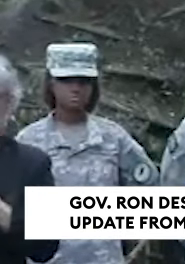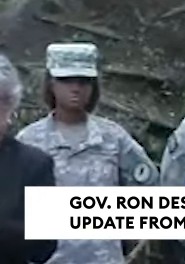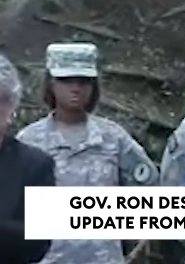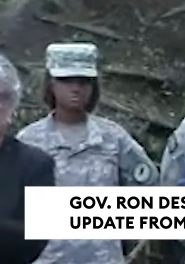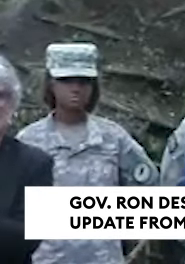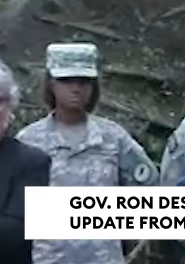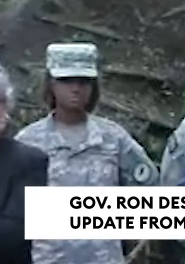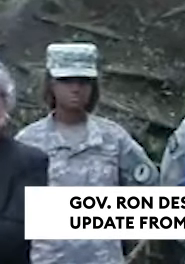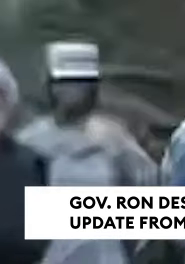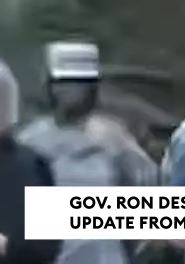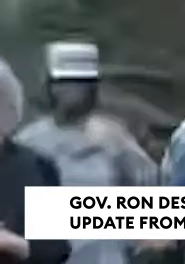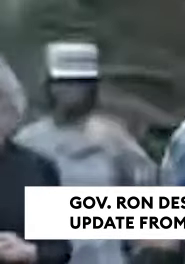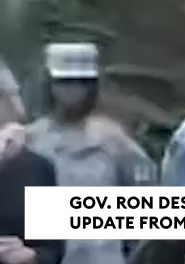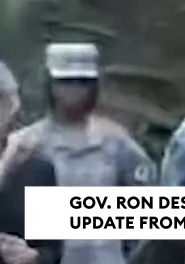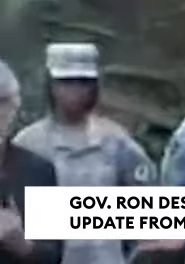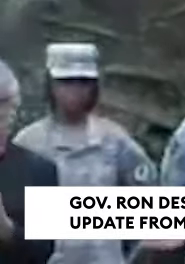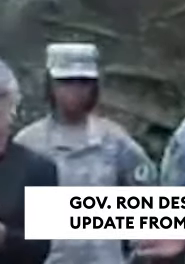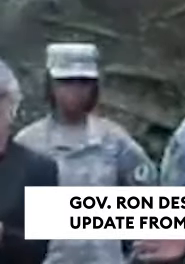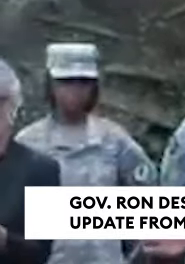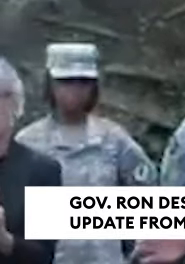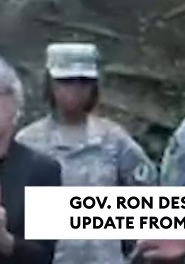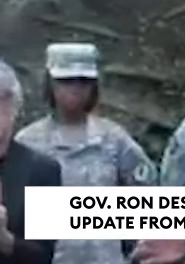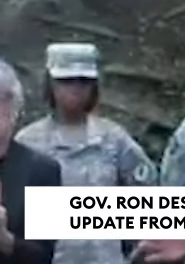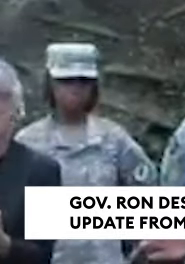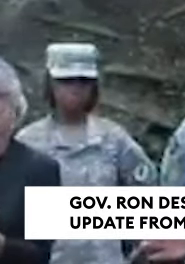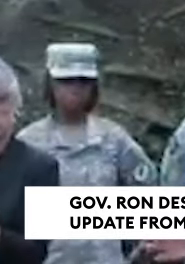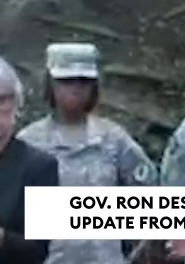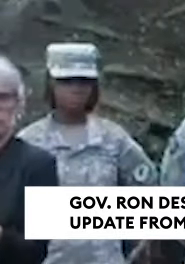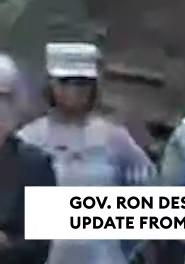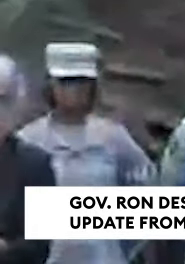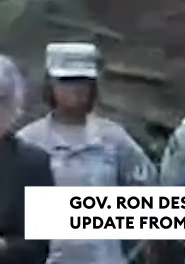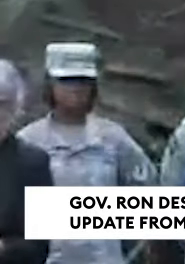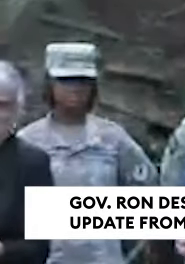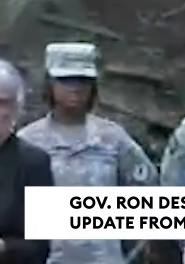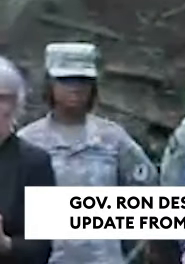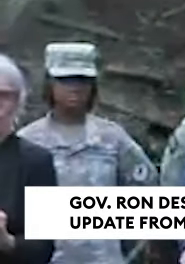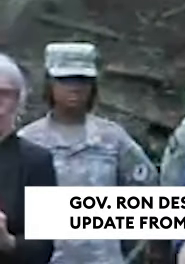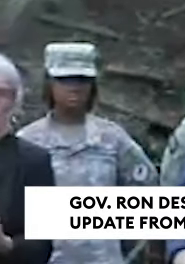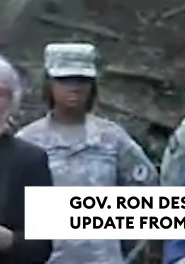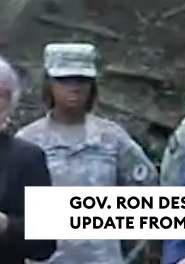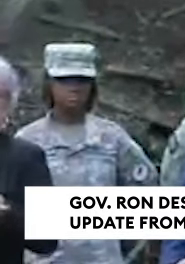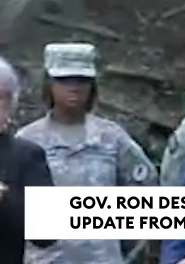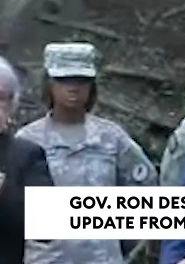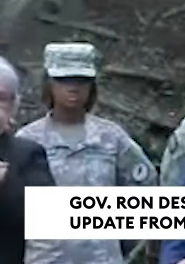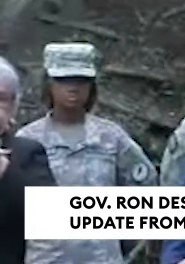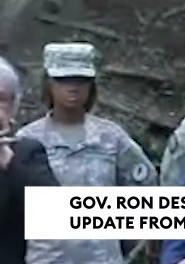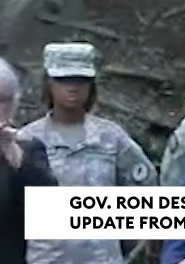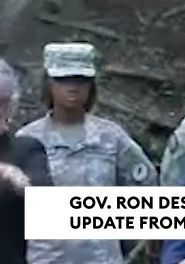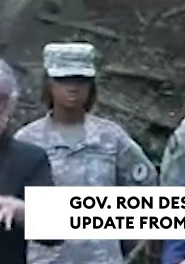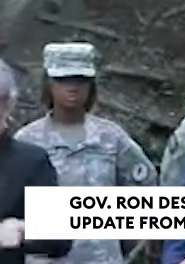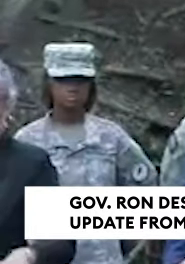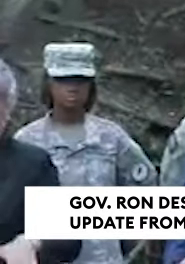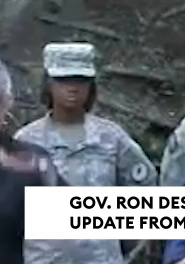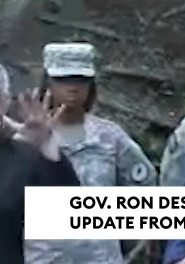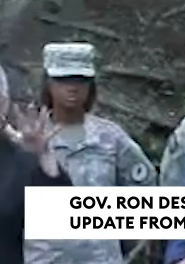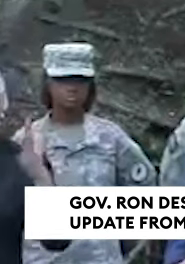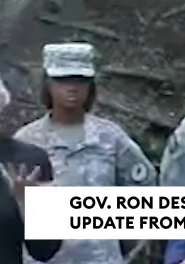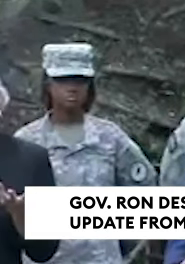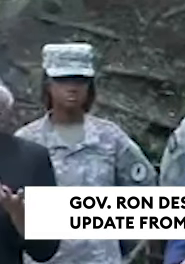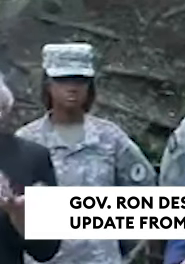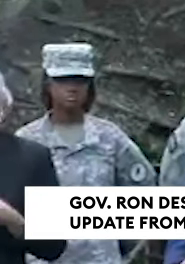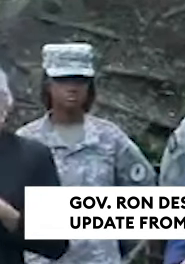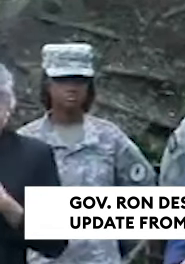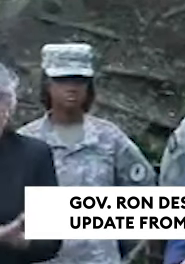Steinhatchee. And clearly the storm surge there was enough to potentially be life-threatening if people didn't take